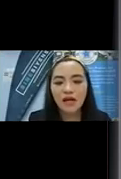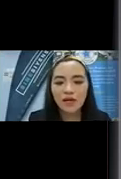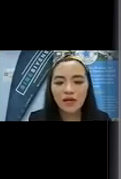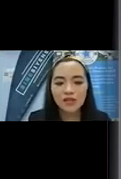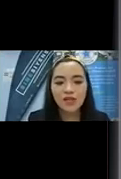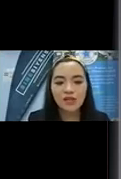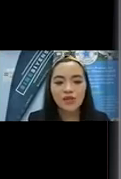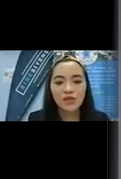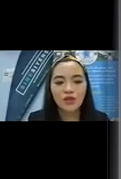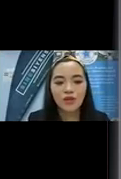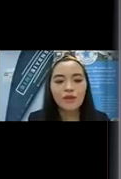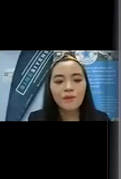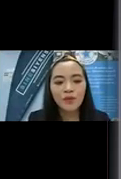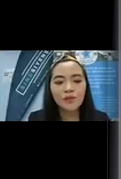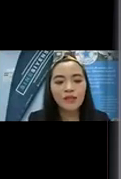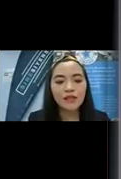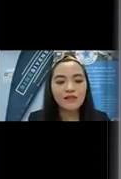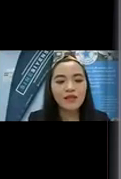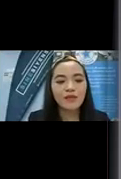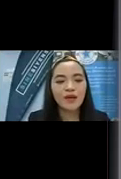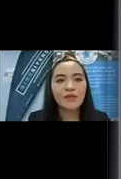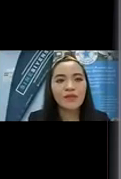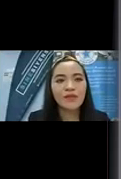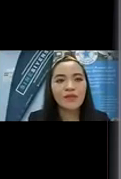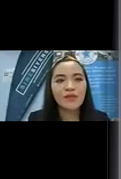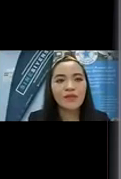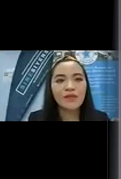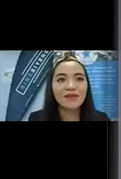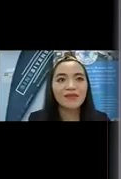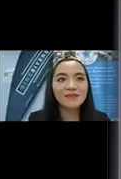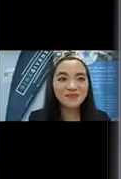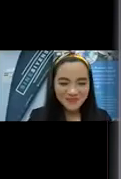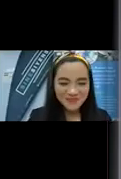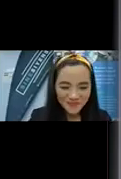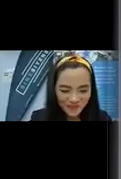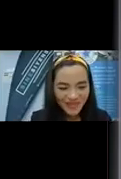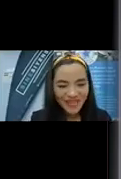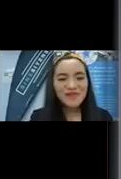and Records Control, to be delivered by Mr. Martin,